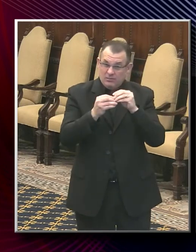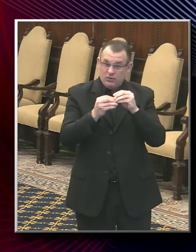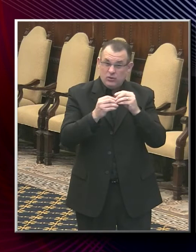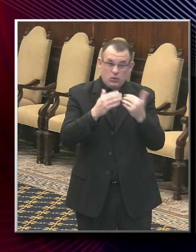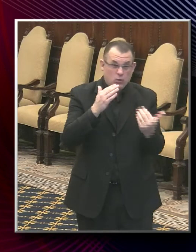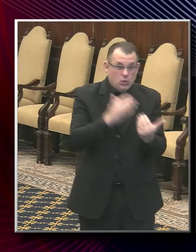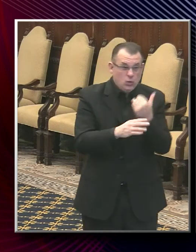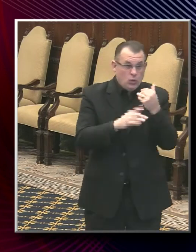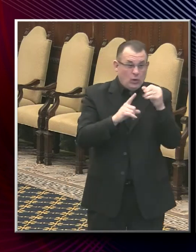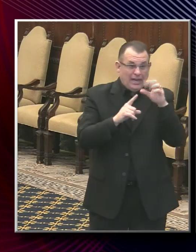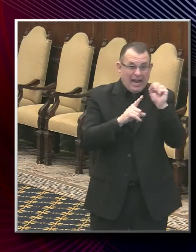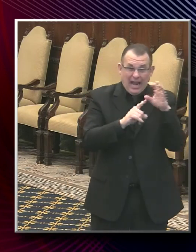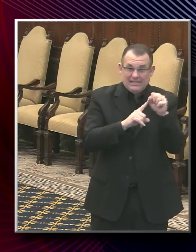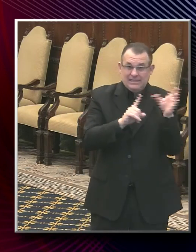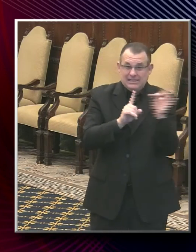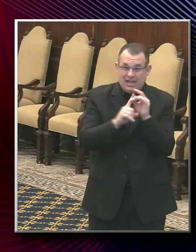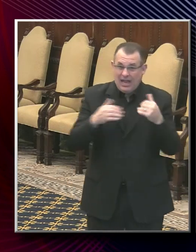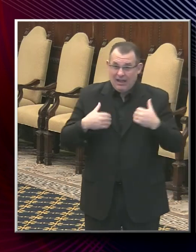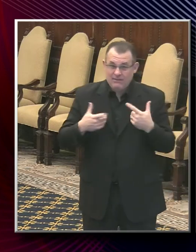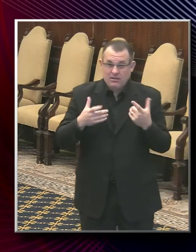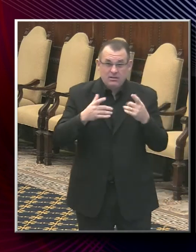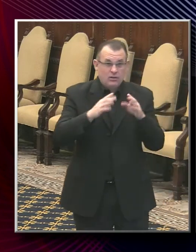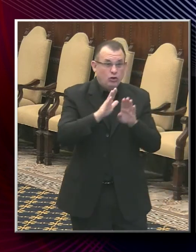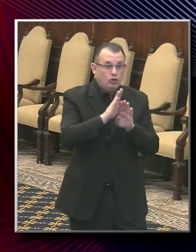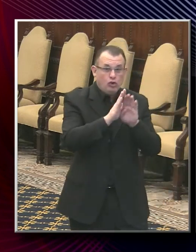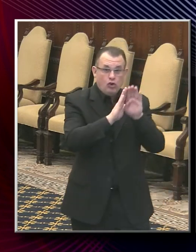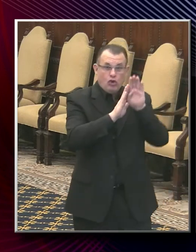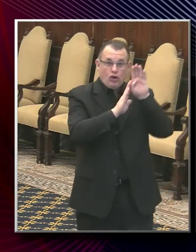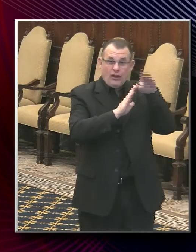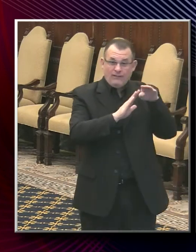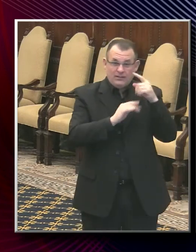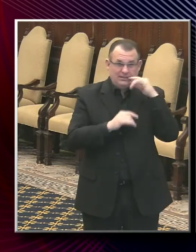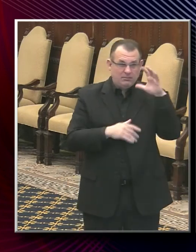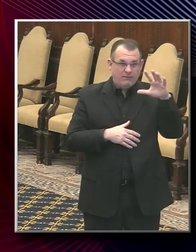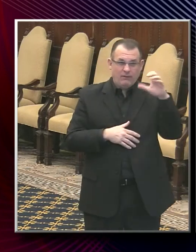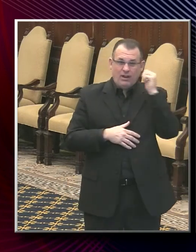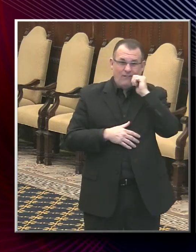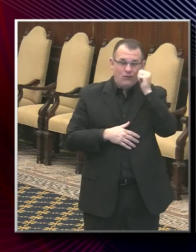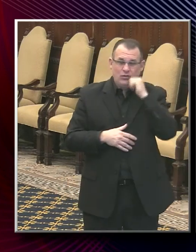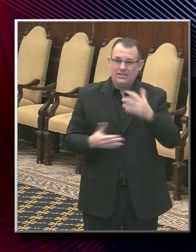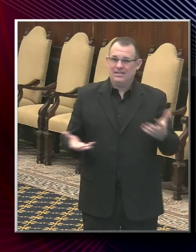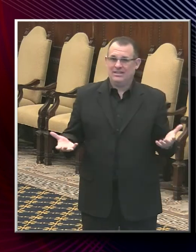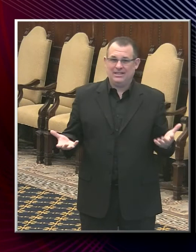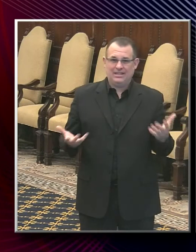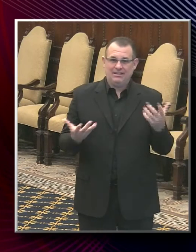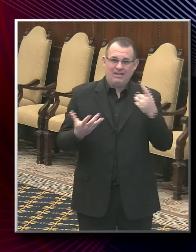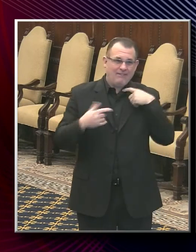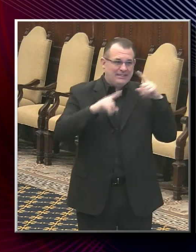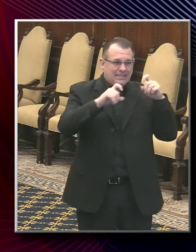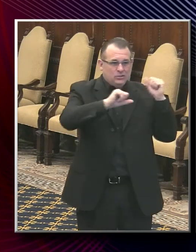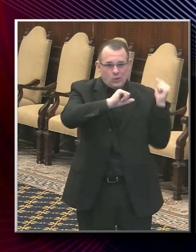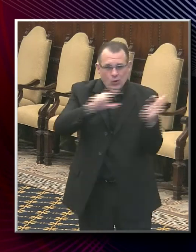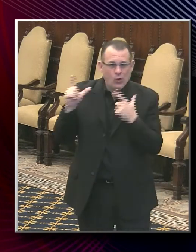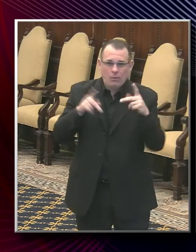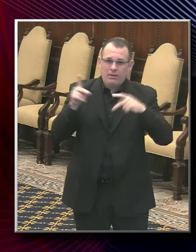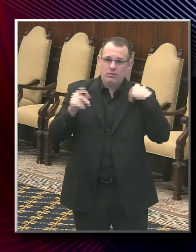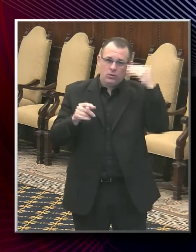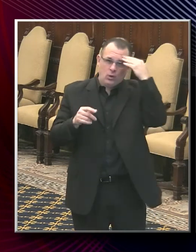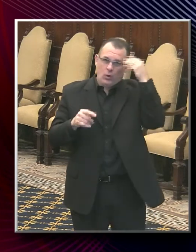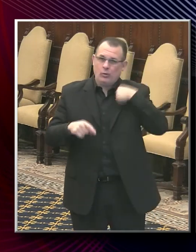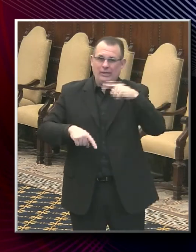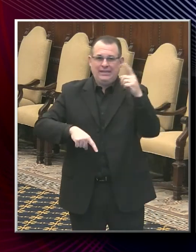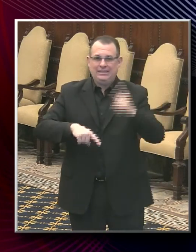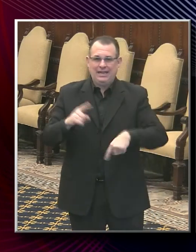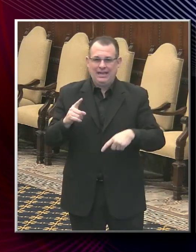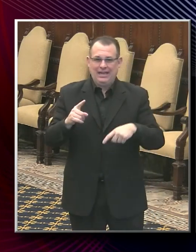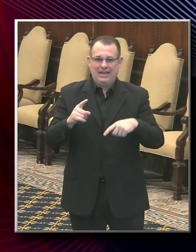looking at that epidemic curve. Right now at 500 cases a day, frankly, even if we're testing everybody, we know we can't do the contact